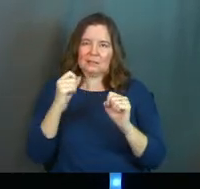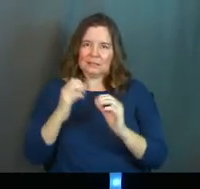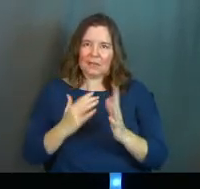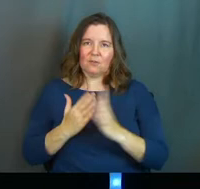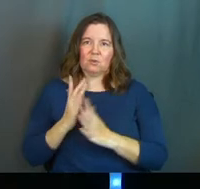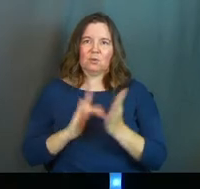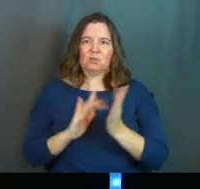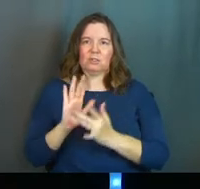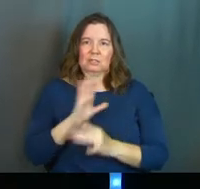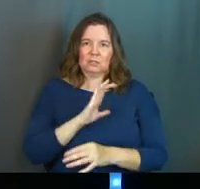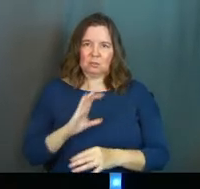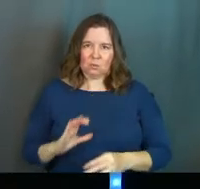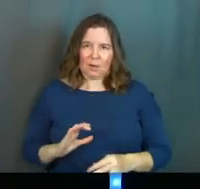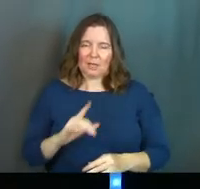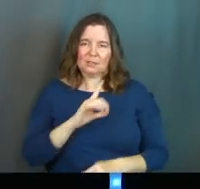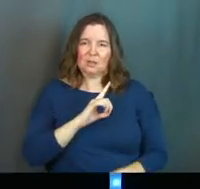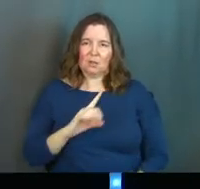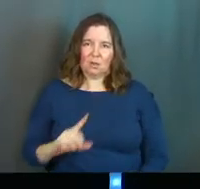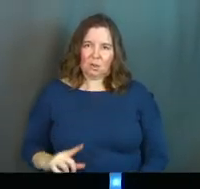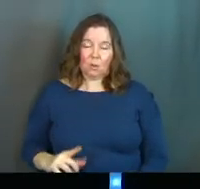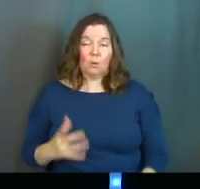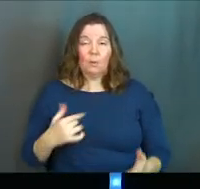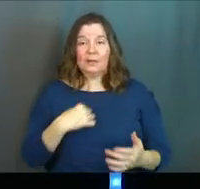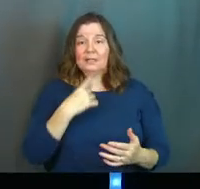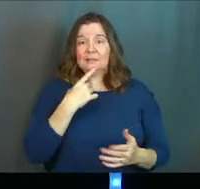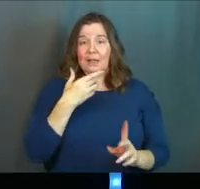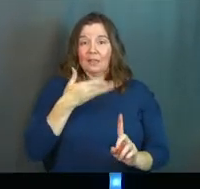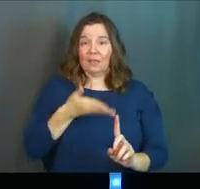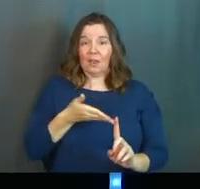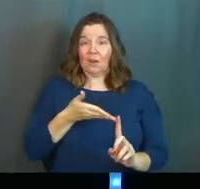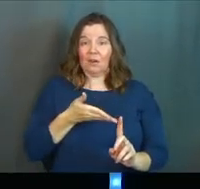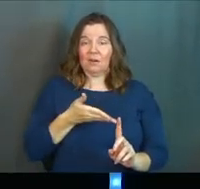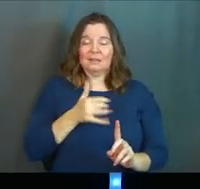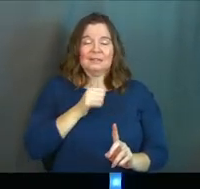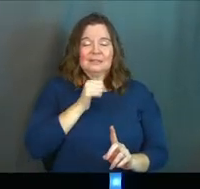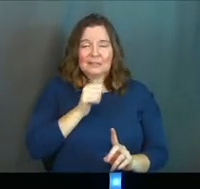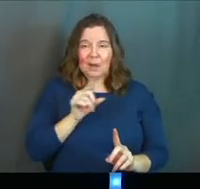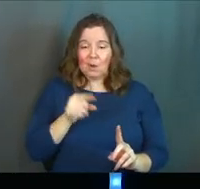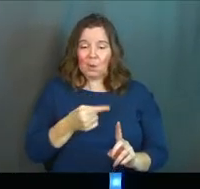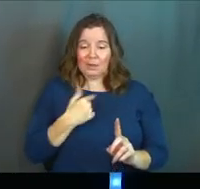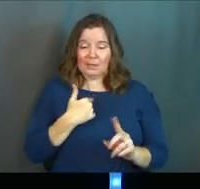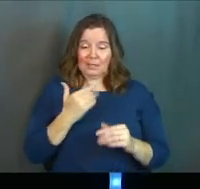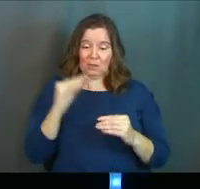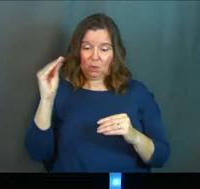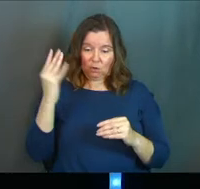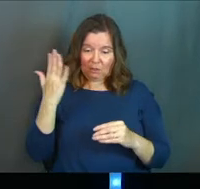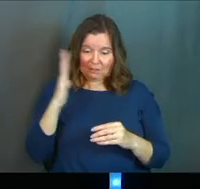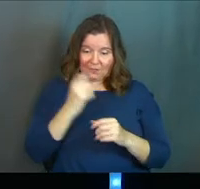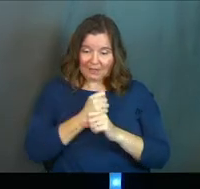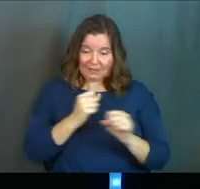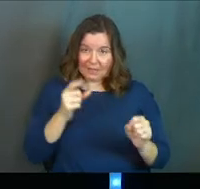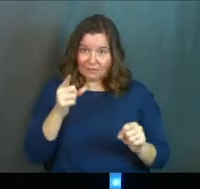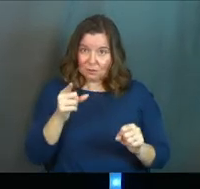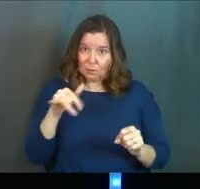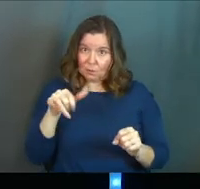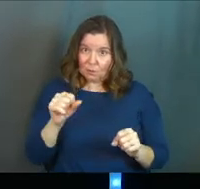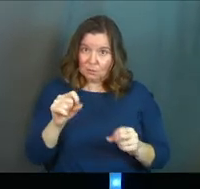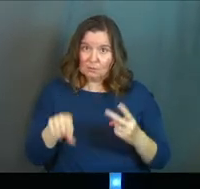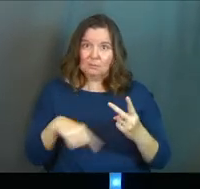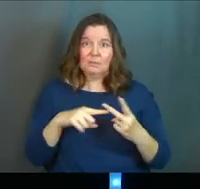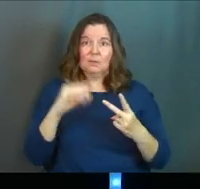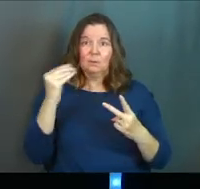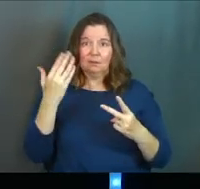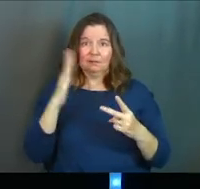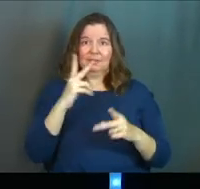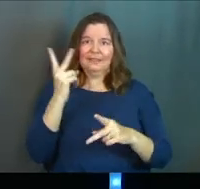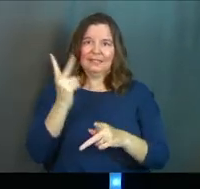Savior, through Jesus Christ the Lord. What he's saying there is not only is it the grace of God that saves you, it's the grace